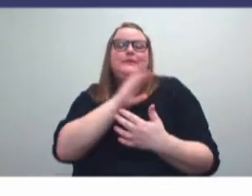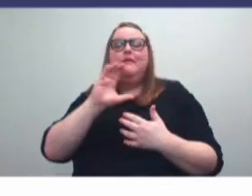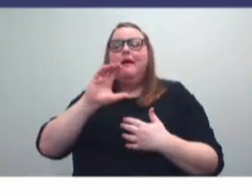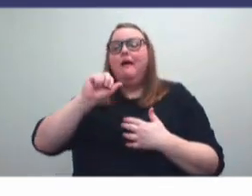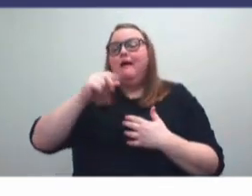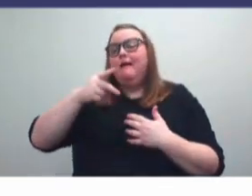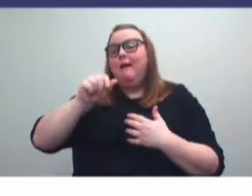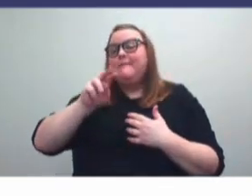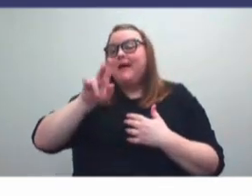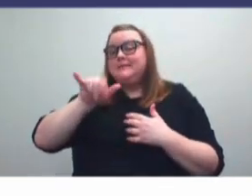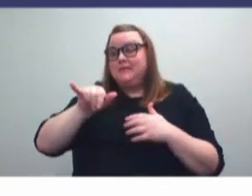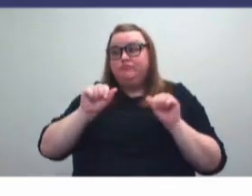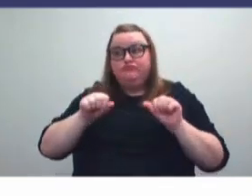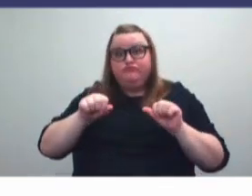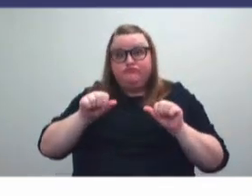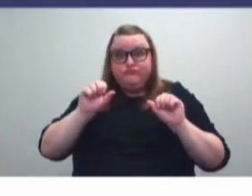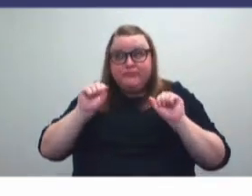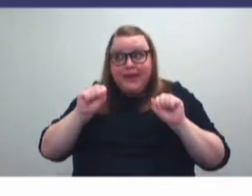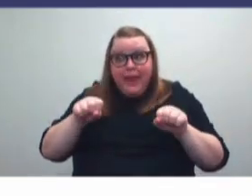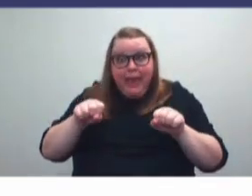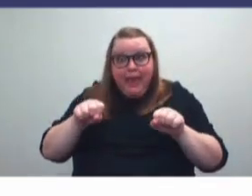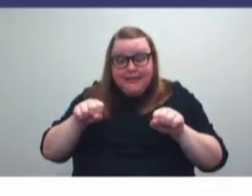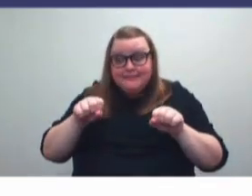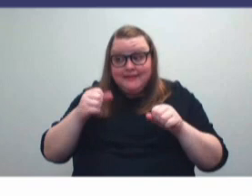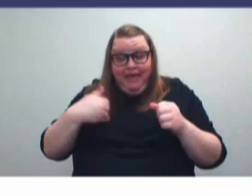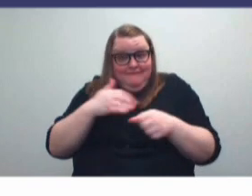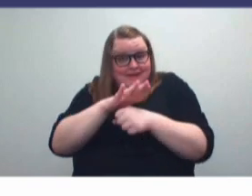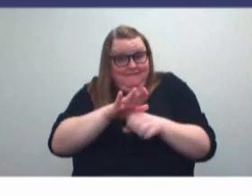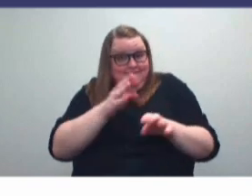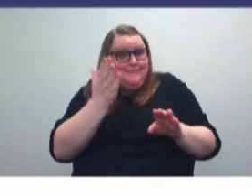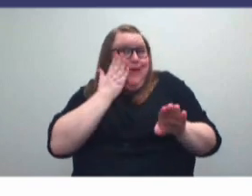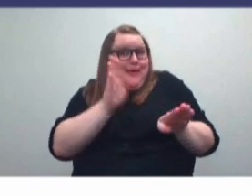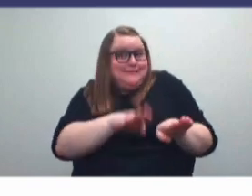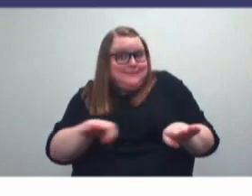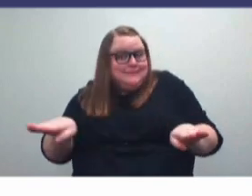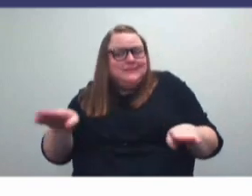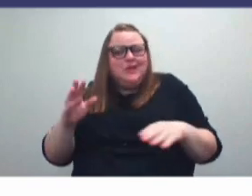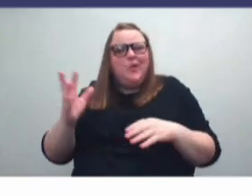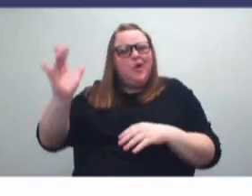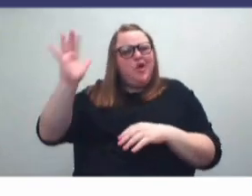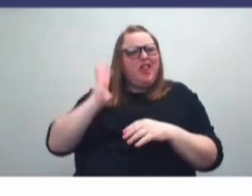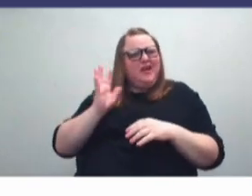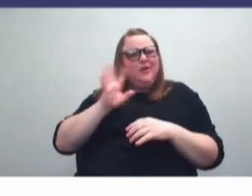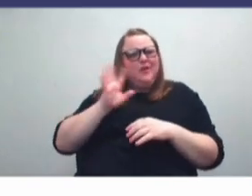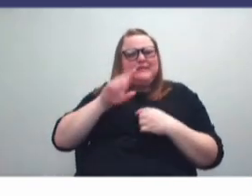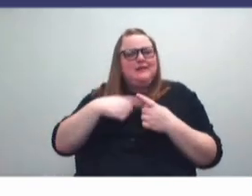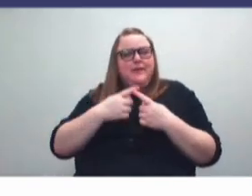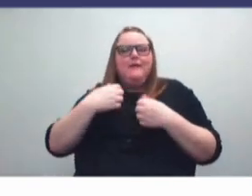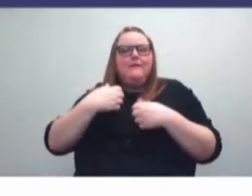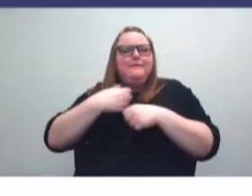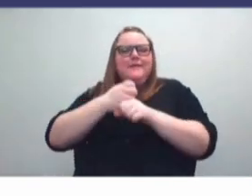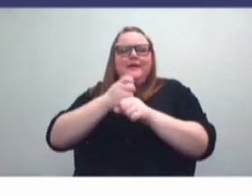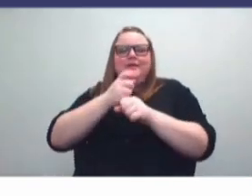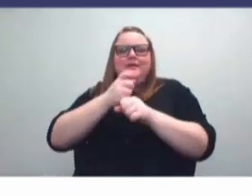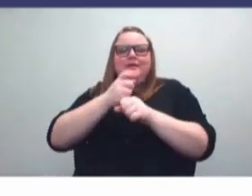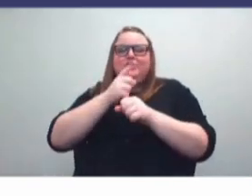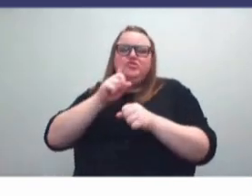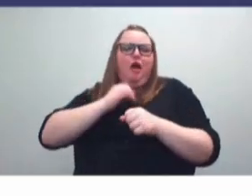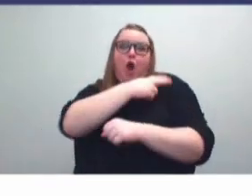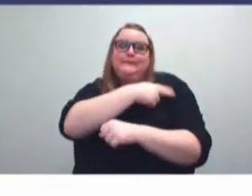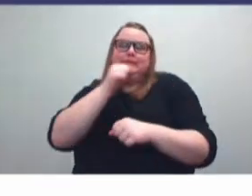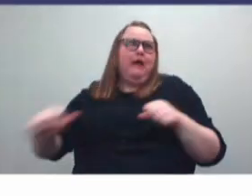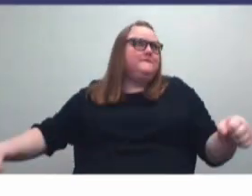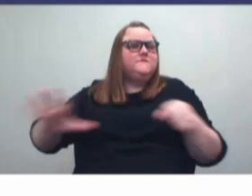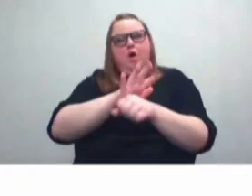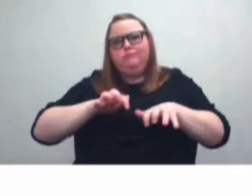on we talked about flattening the curve and making sure we didn't overwhelm our hospital staff. And so our behavior can help keep those hospitals open,